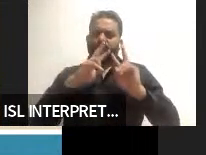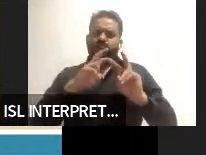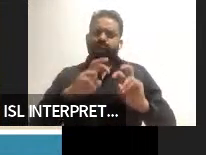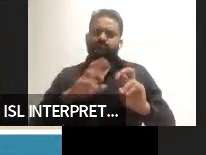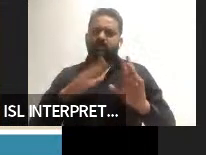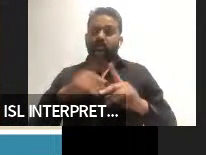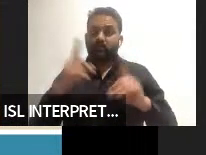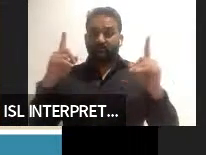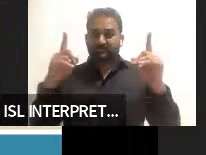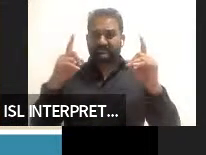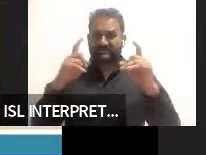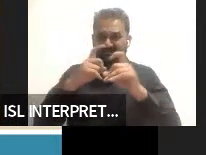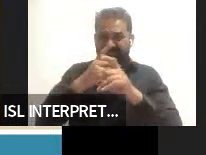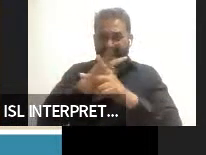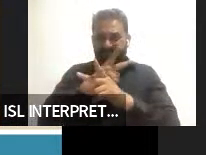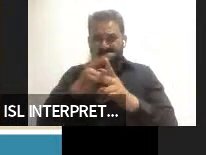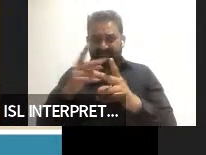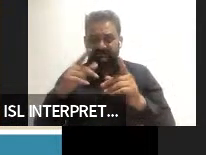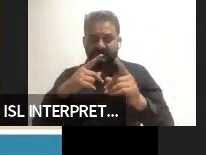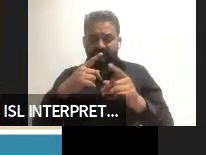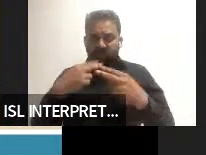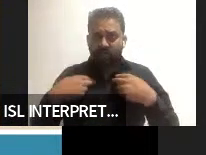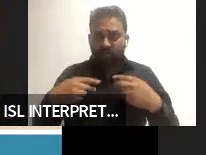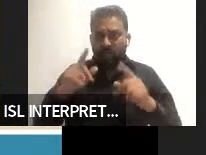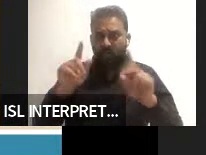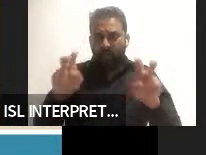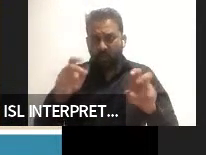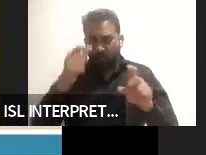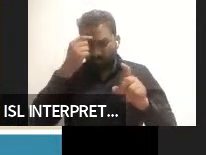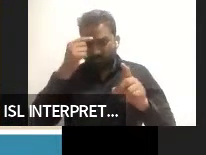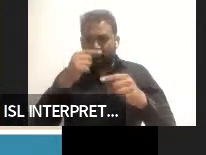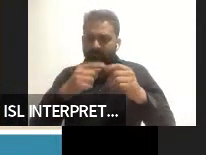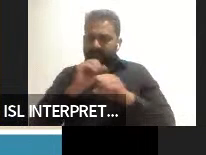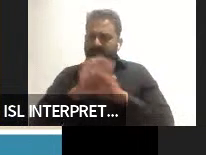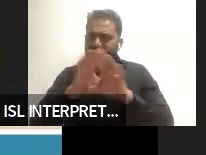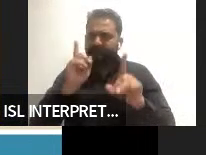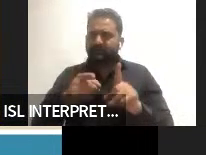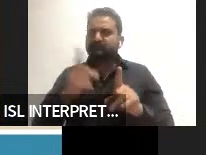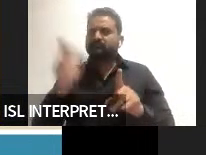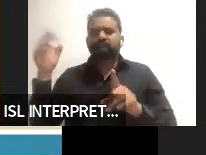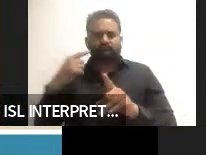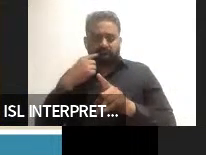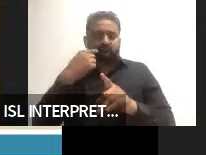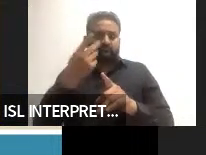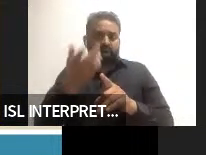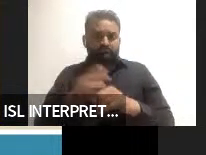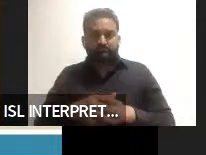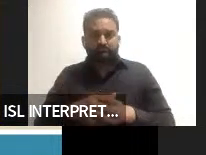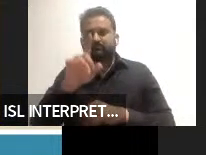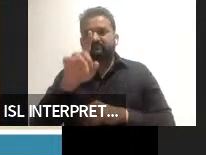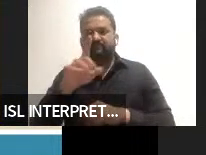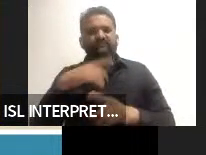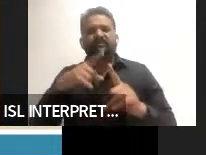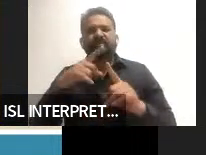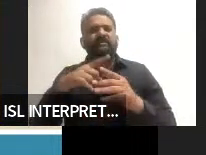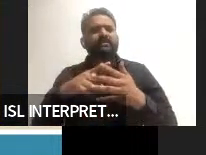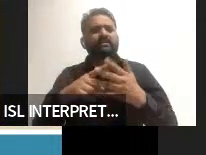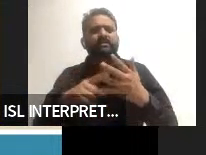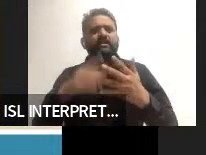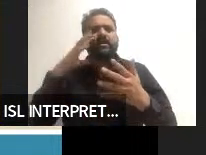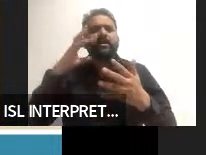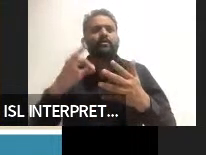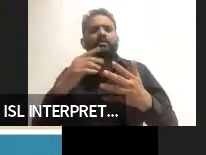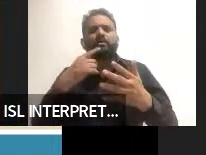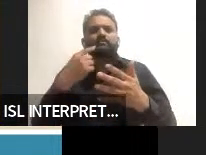legal issues, and it should be in a persuasive argument. This is what he says. But then what is more important part he said after